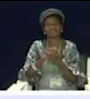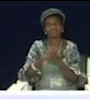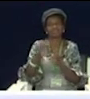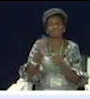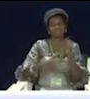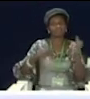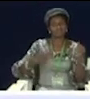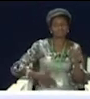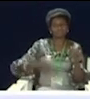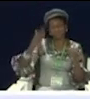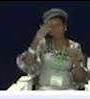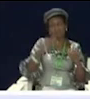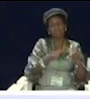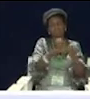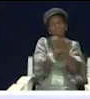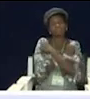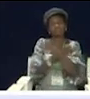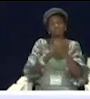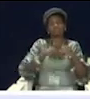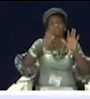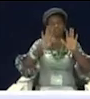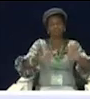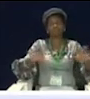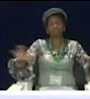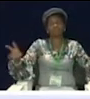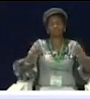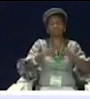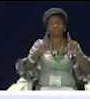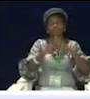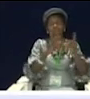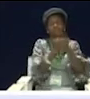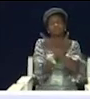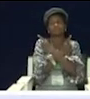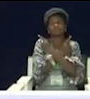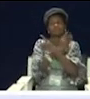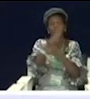Everybody knows I love my children very dearly.